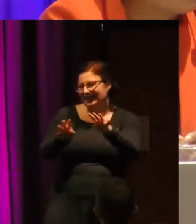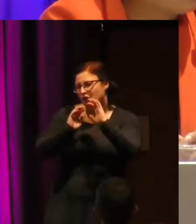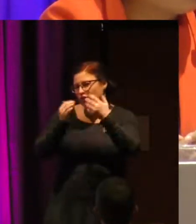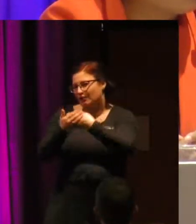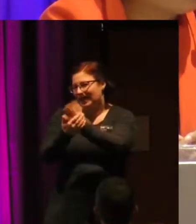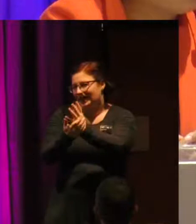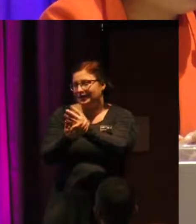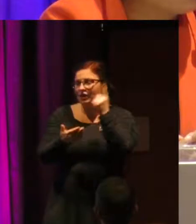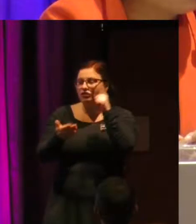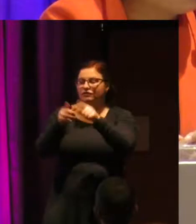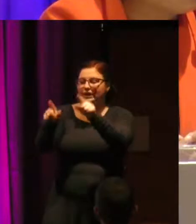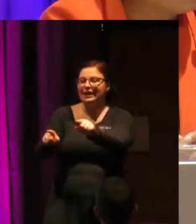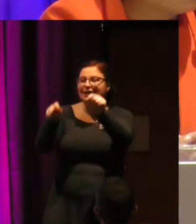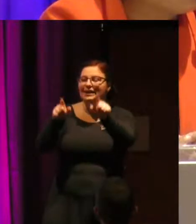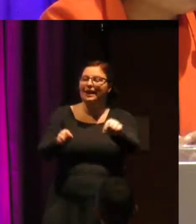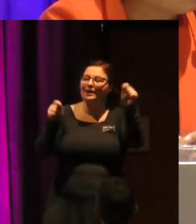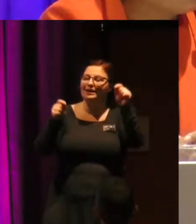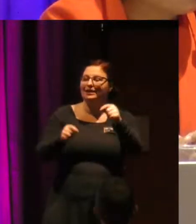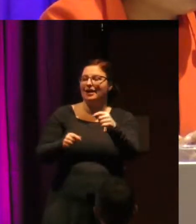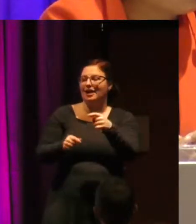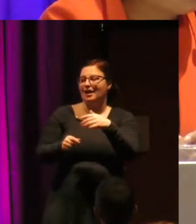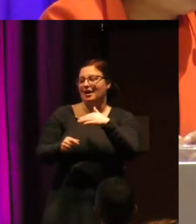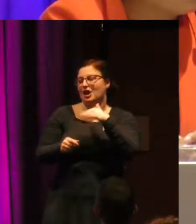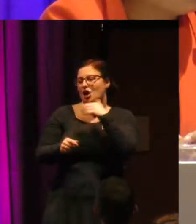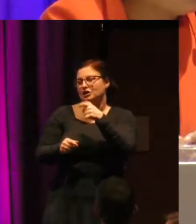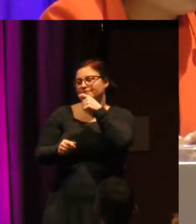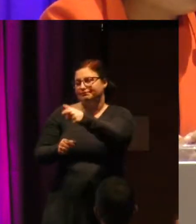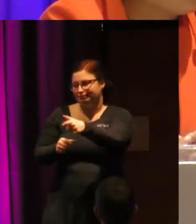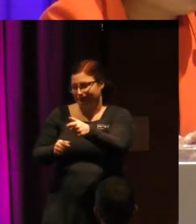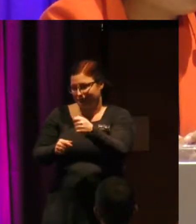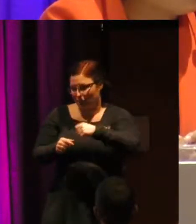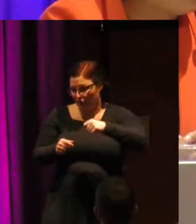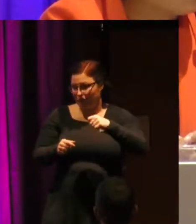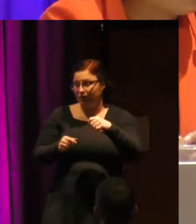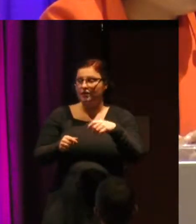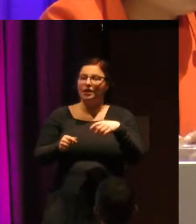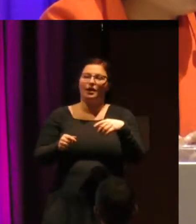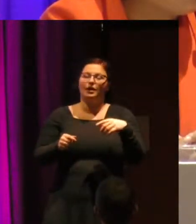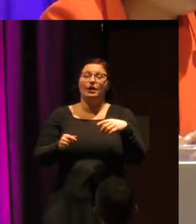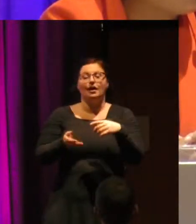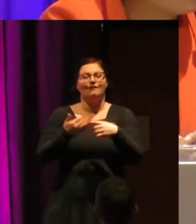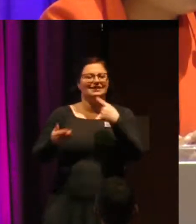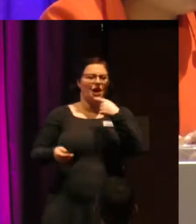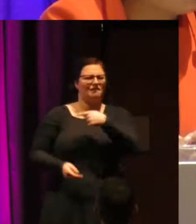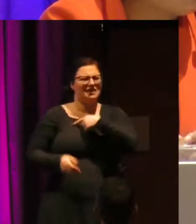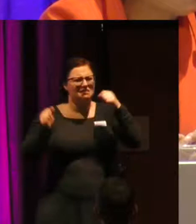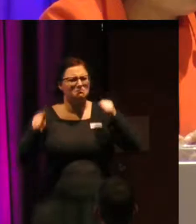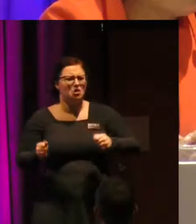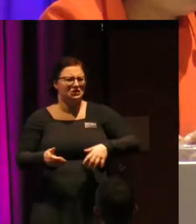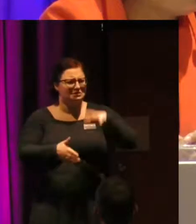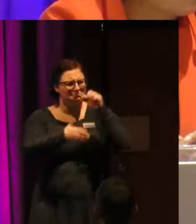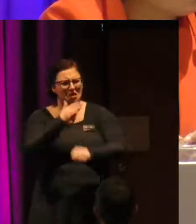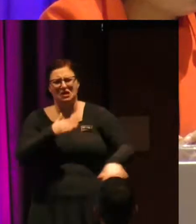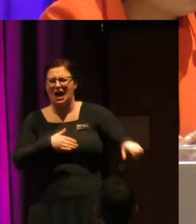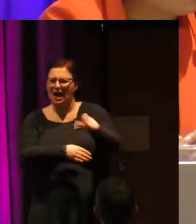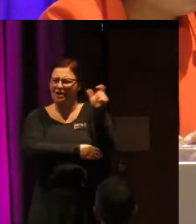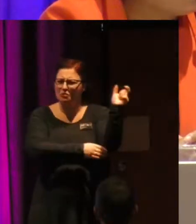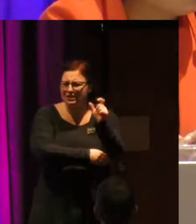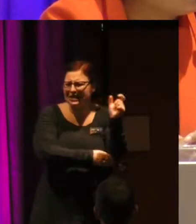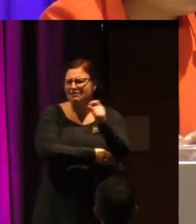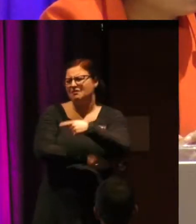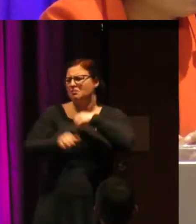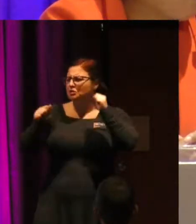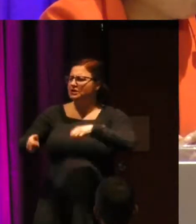and not only it's criminal hate speech, it's where people say that we need to slay all Muslims or we need to kill